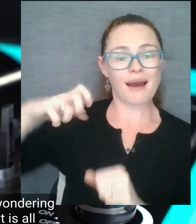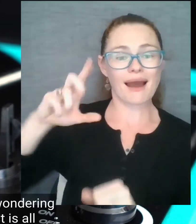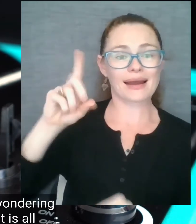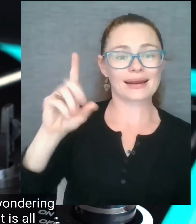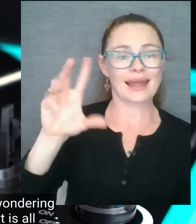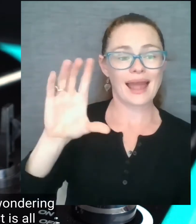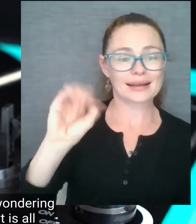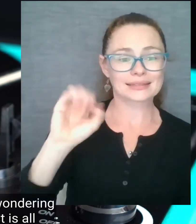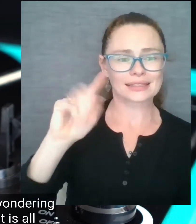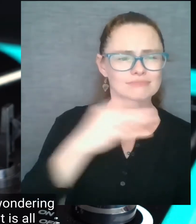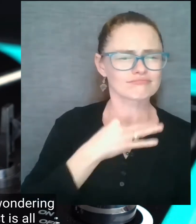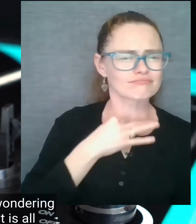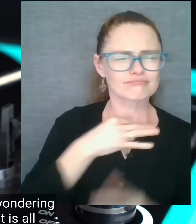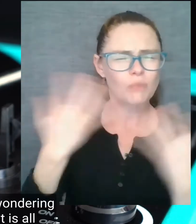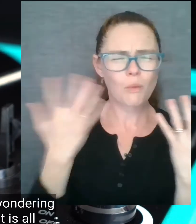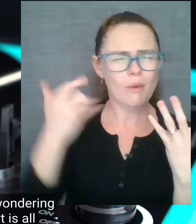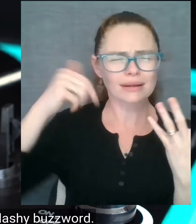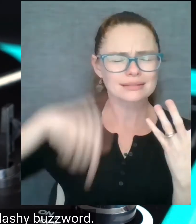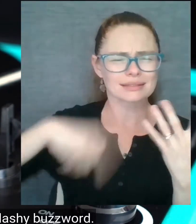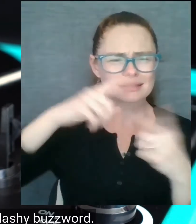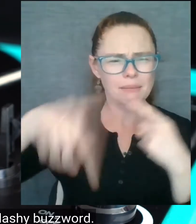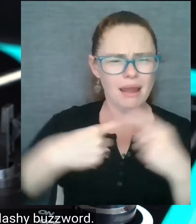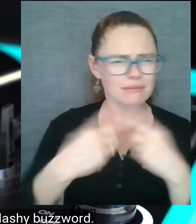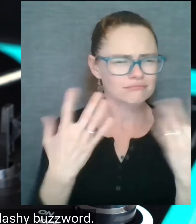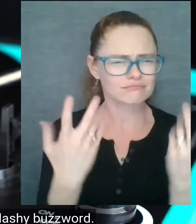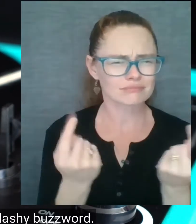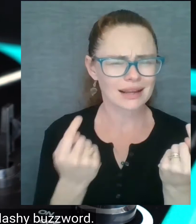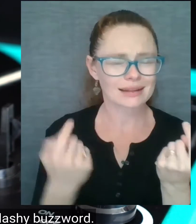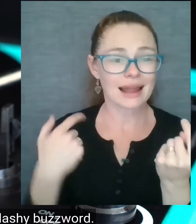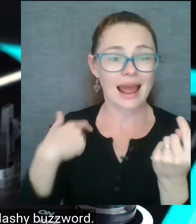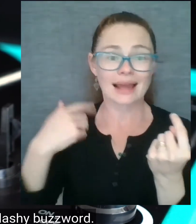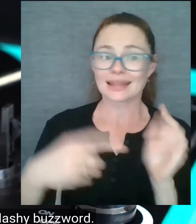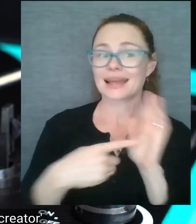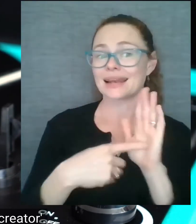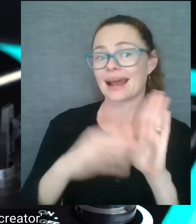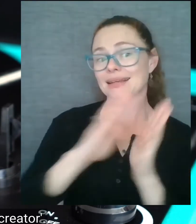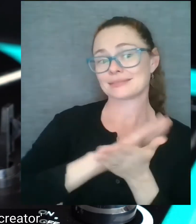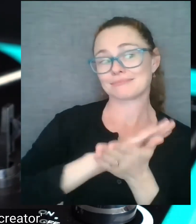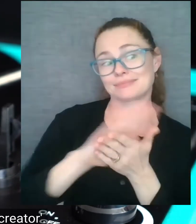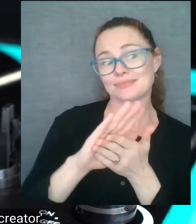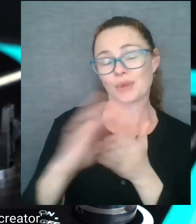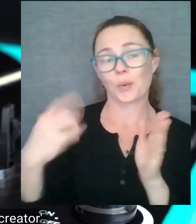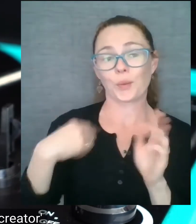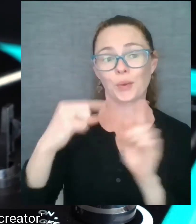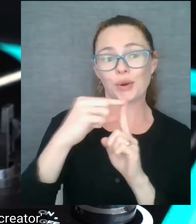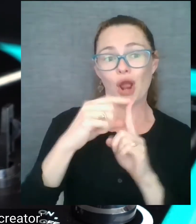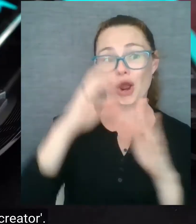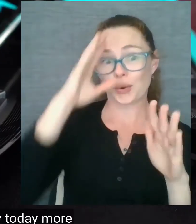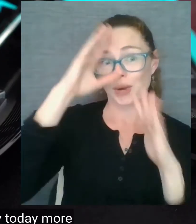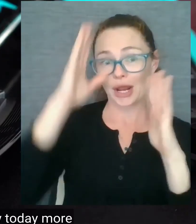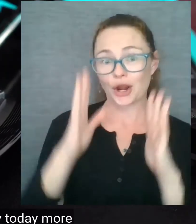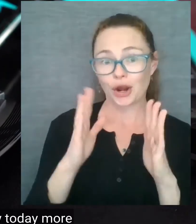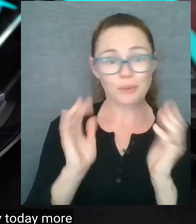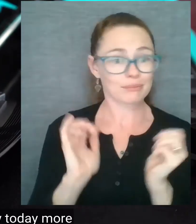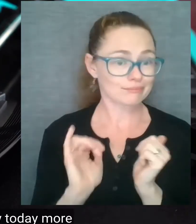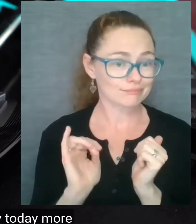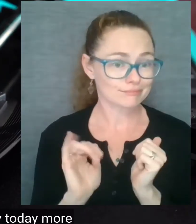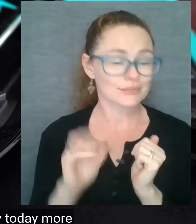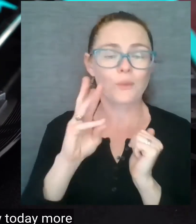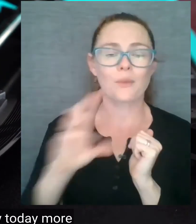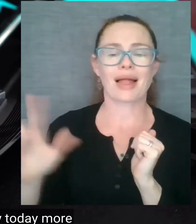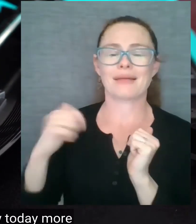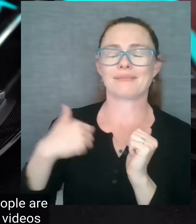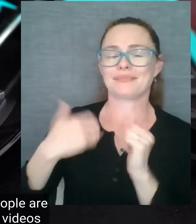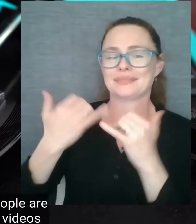you're probably wondering what this podcast is all about because it has that flashy buzzword everyone is using, creator. Well, think of it this